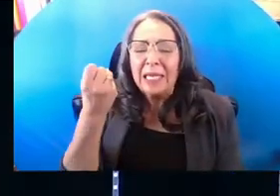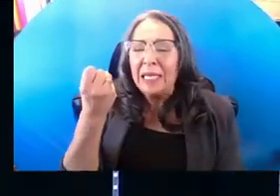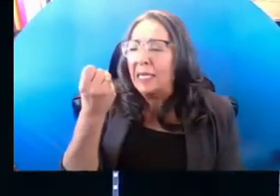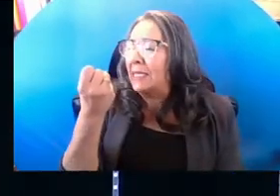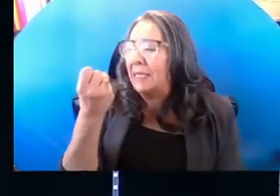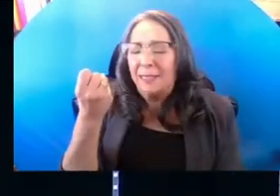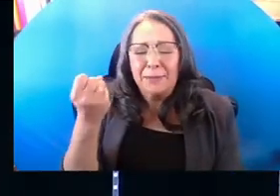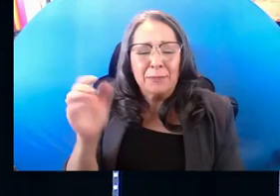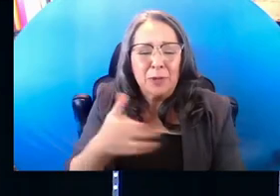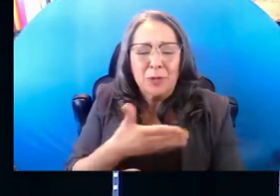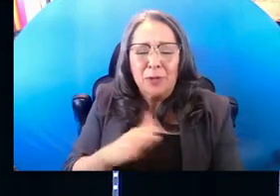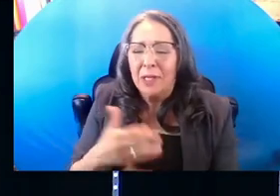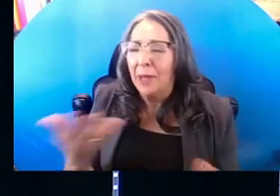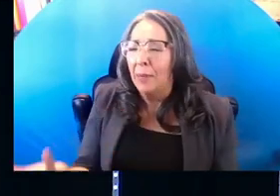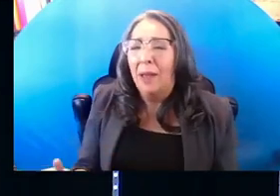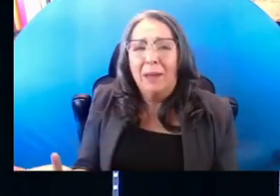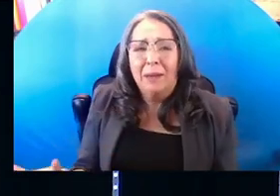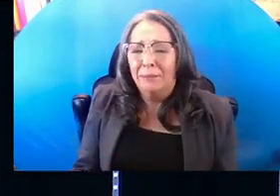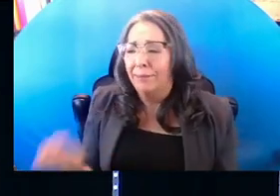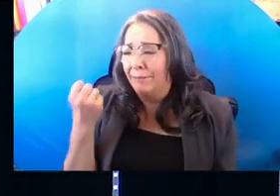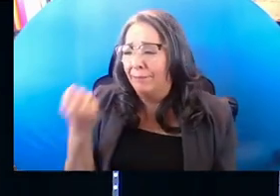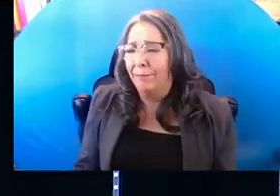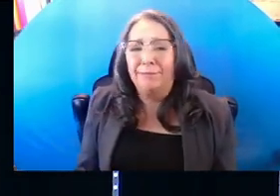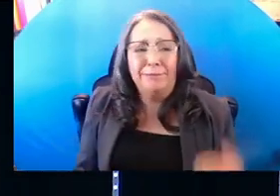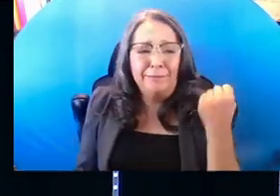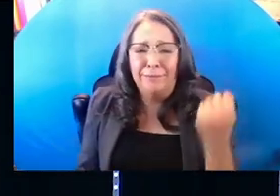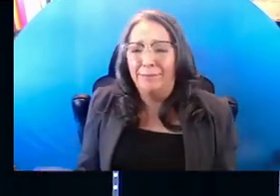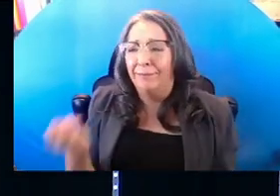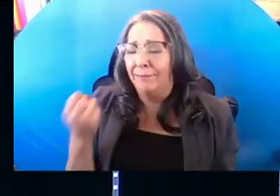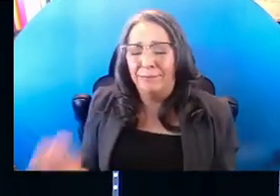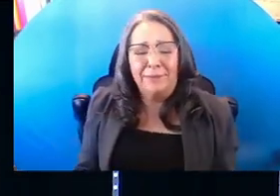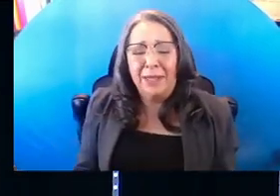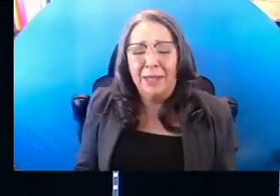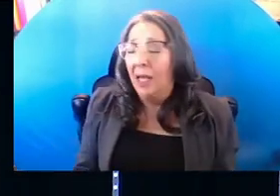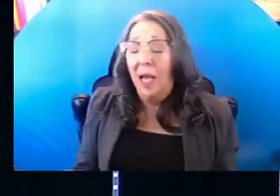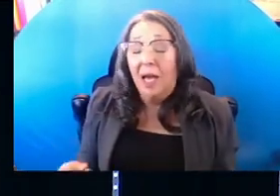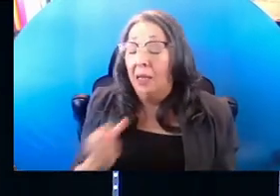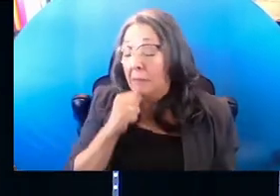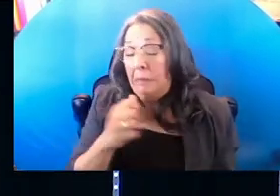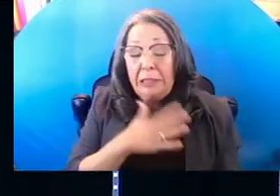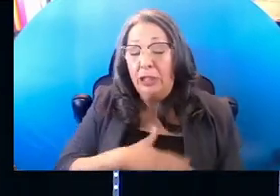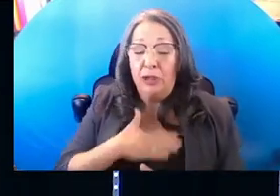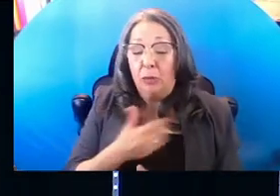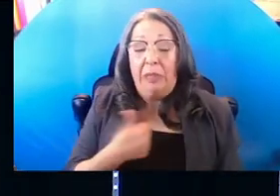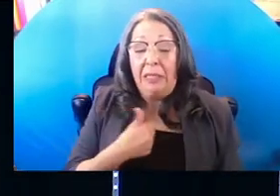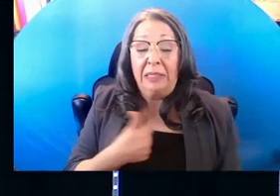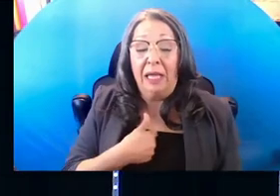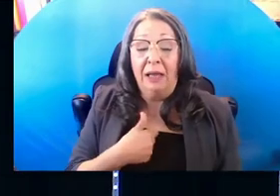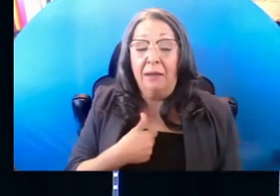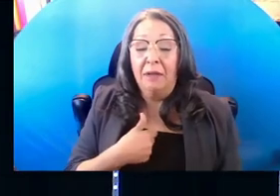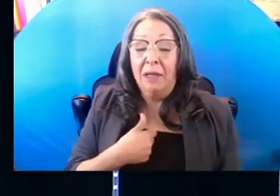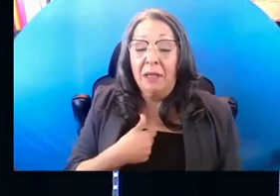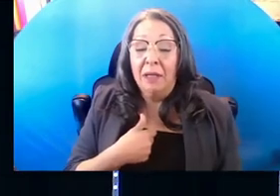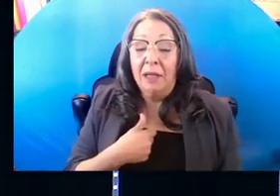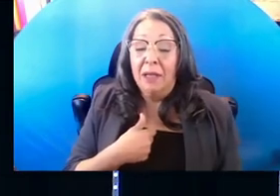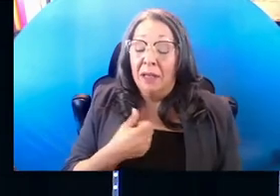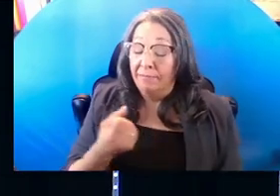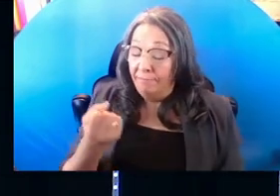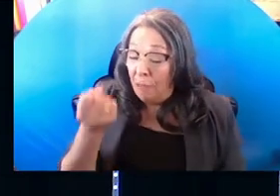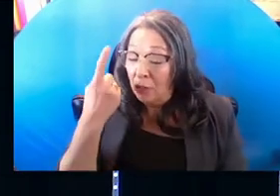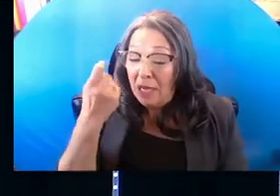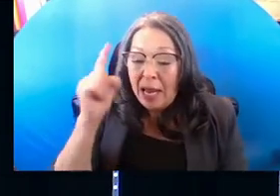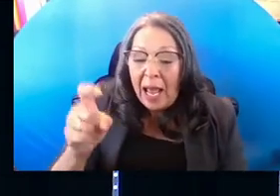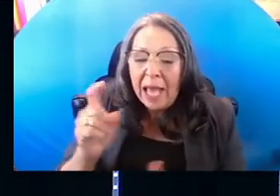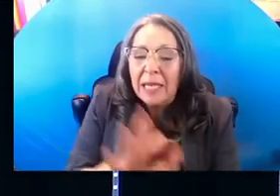right, cool. You know what I mean? It's just like, what is, so it was just tough, man. Like I did not enjoy it one bit, but I knew I had to make healthier decisions. And so I kept going,